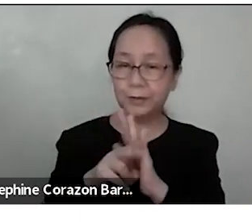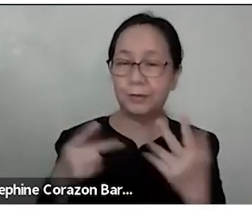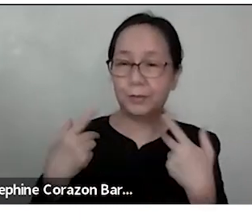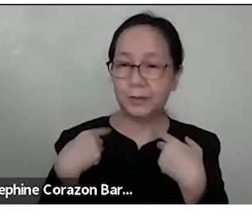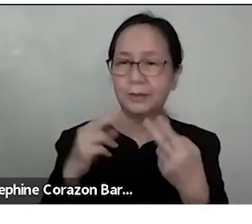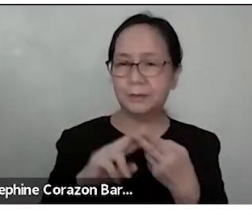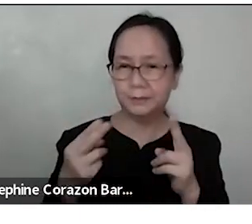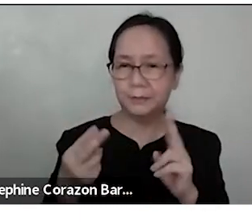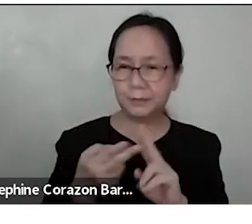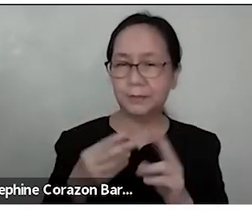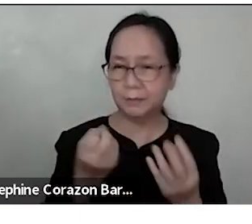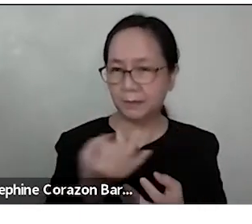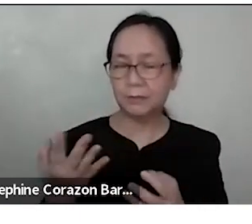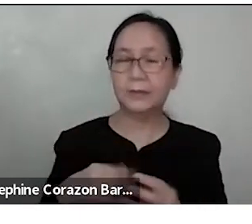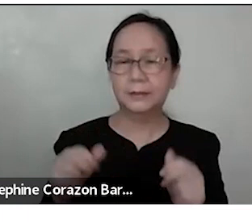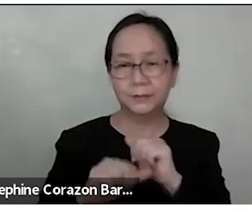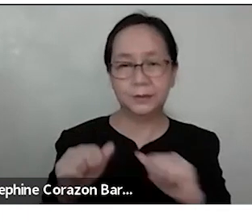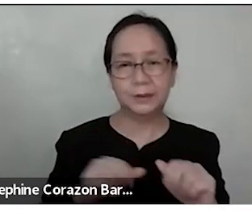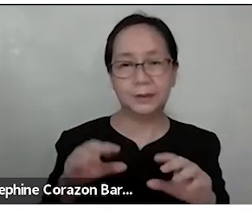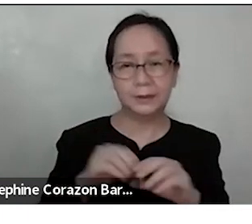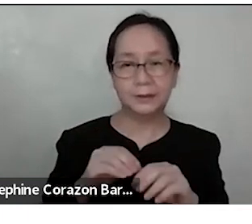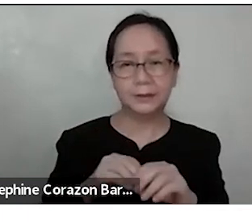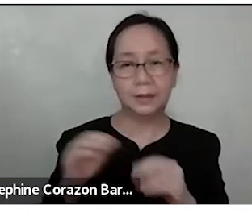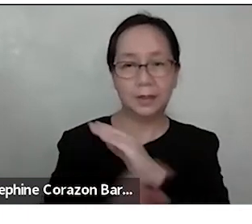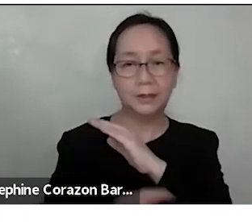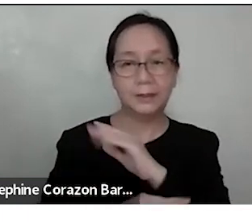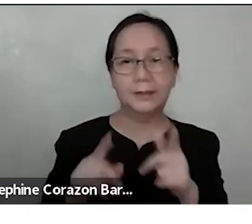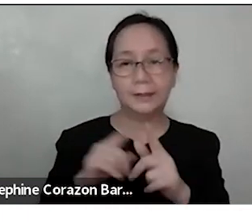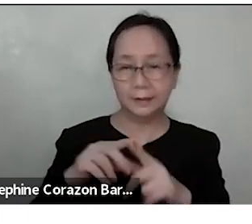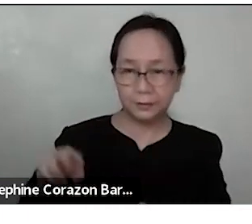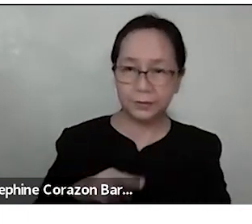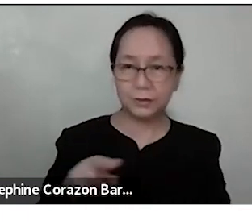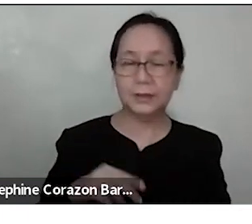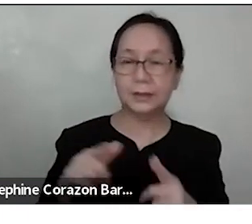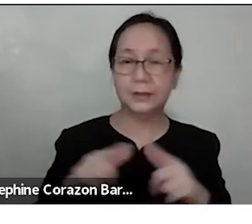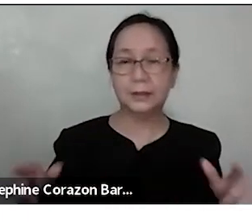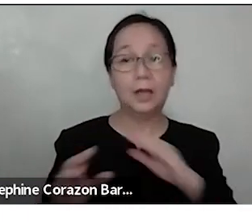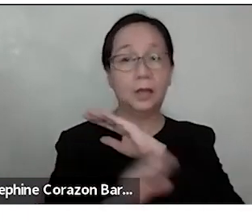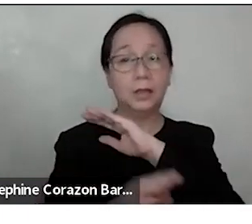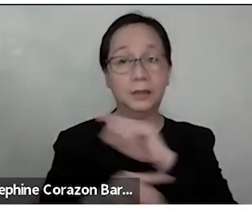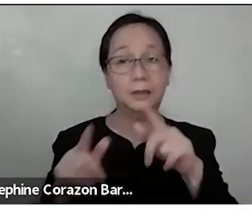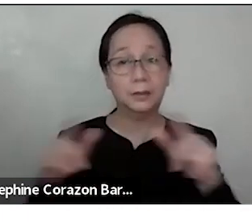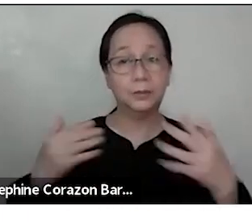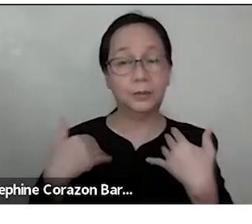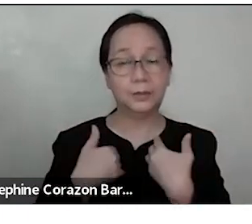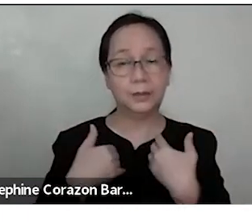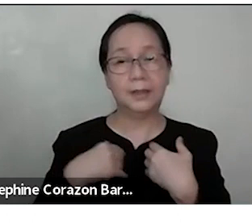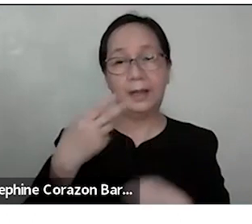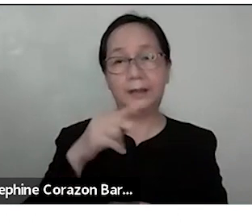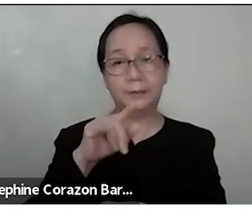number of activities at the country level and then at the regional level. At the country level, we employed hybrid